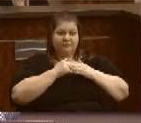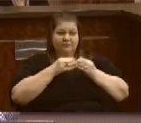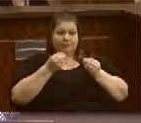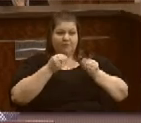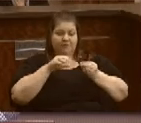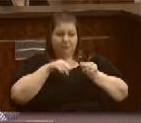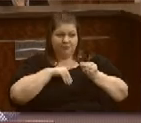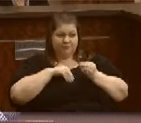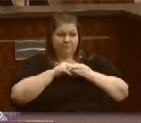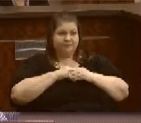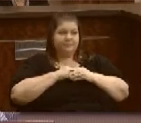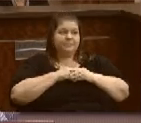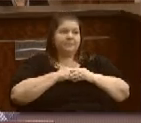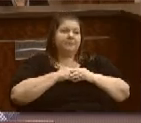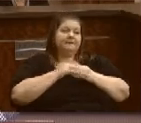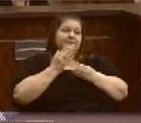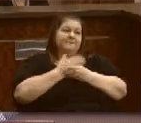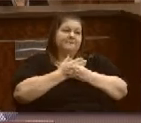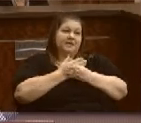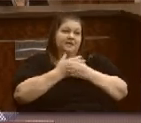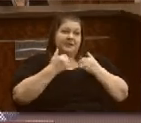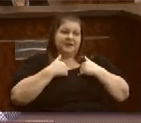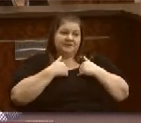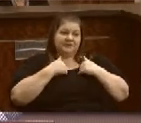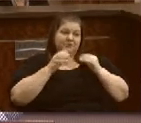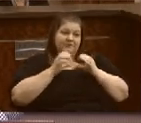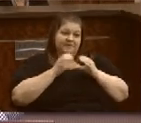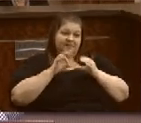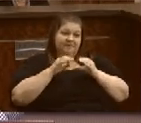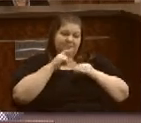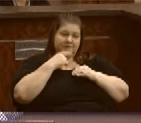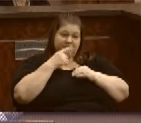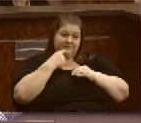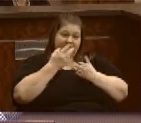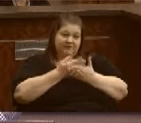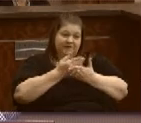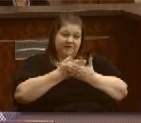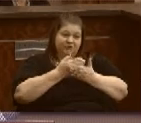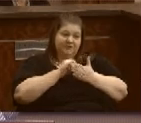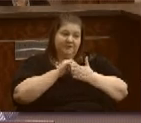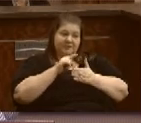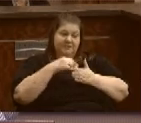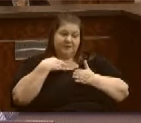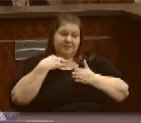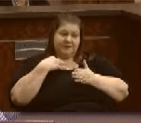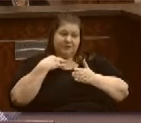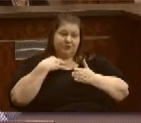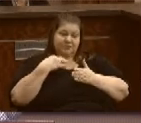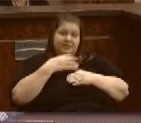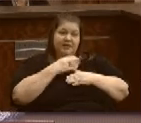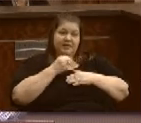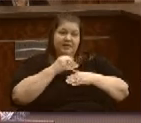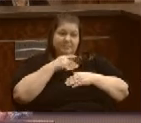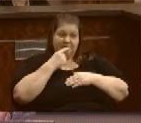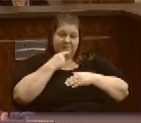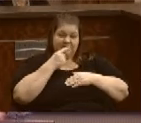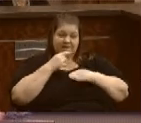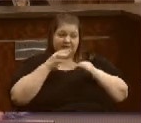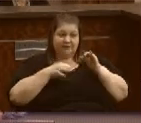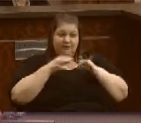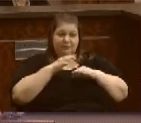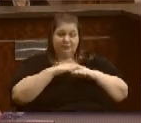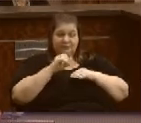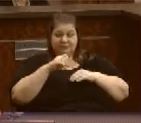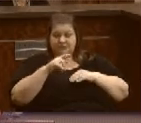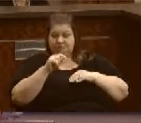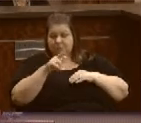owners. The file contains a certification of publication verifying that this application and public hearing of